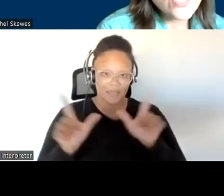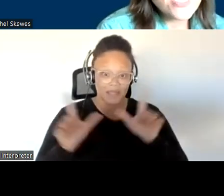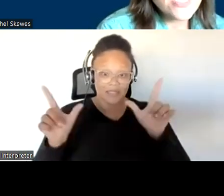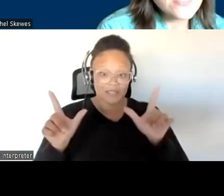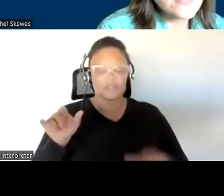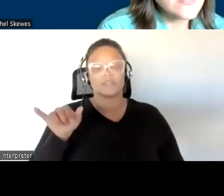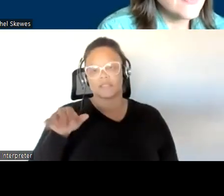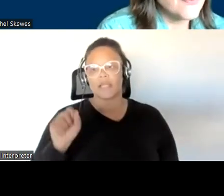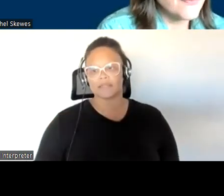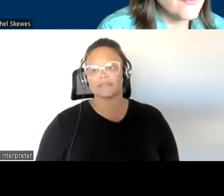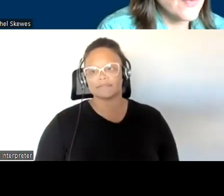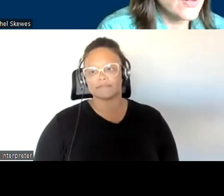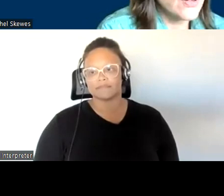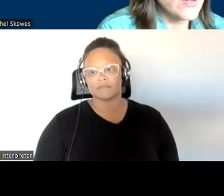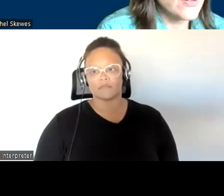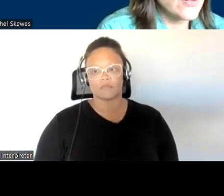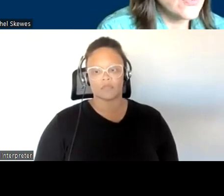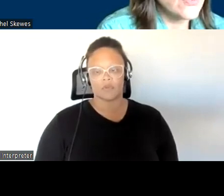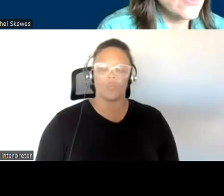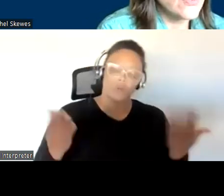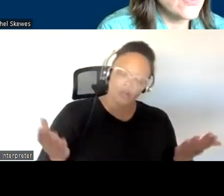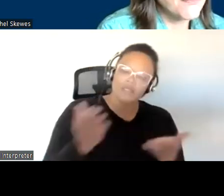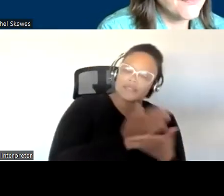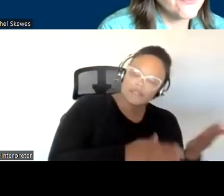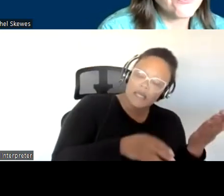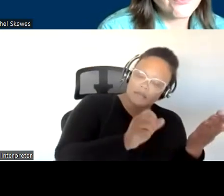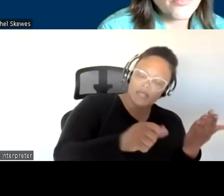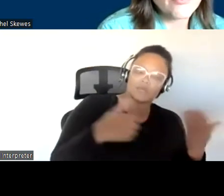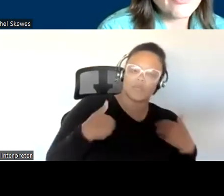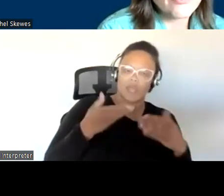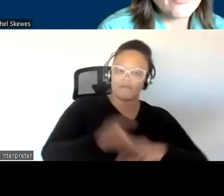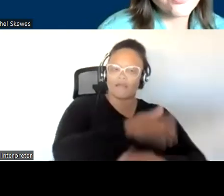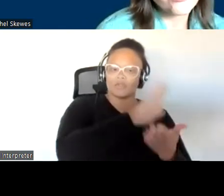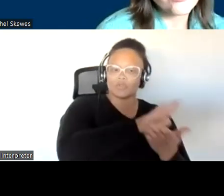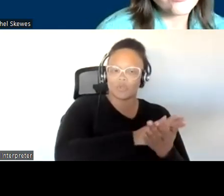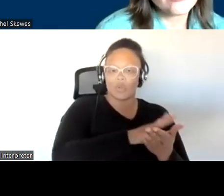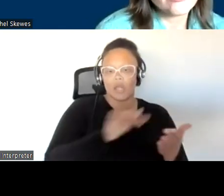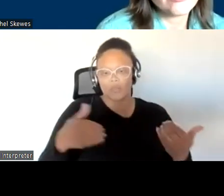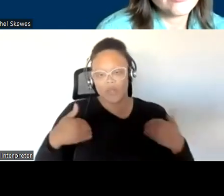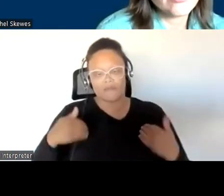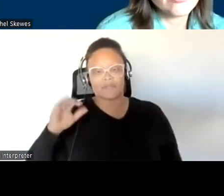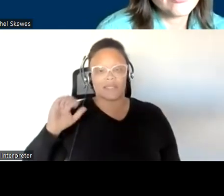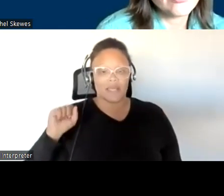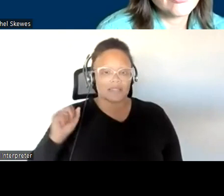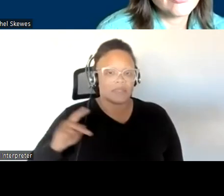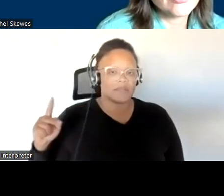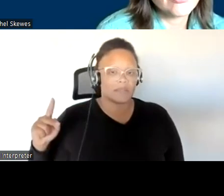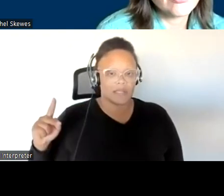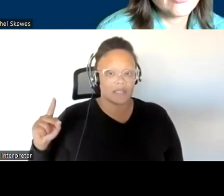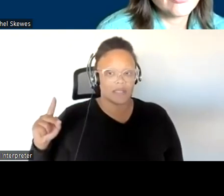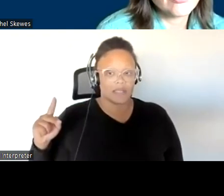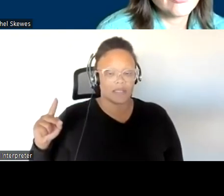So you well, just need to, some of them are. go We ahead. have after school, and then we also have CSPP, where